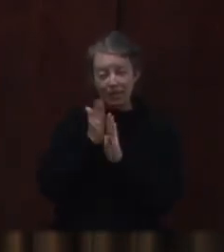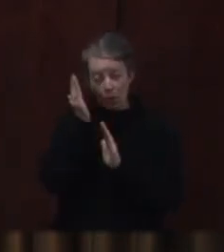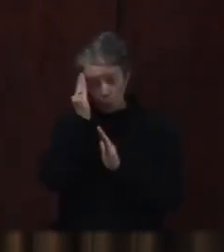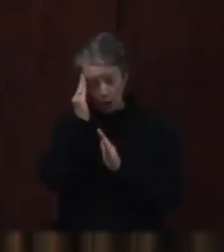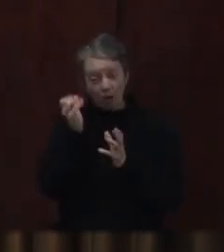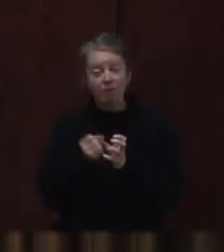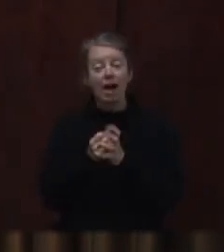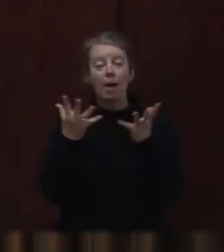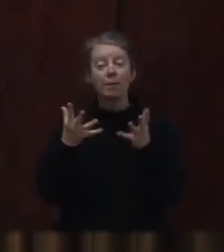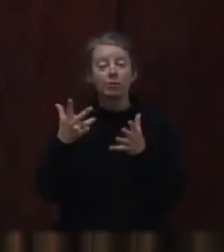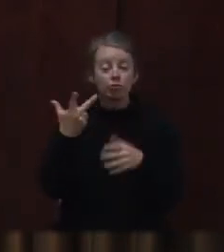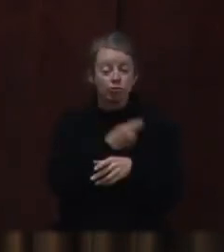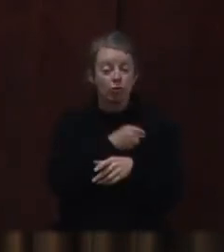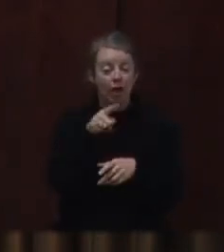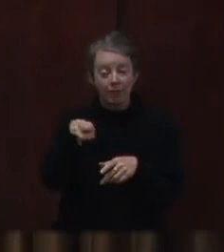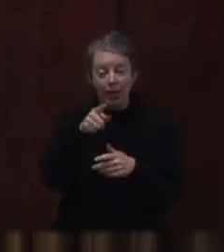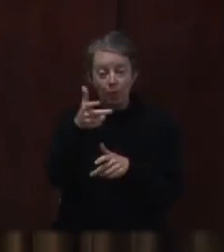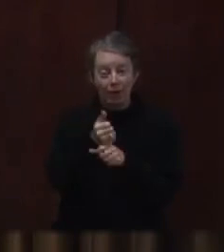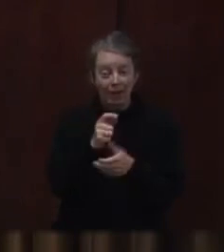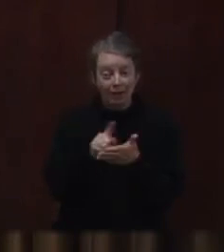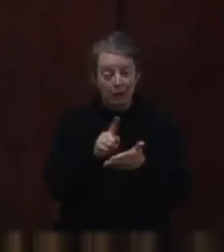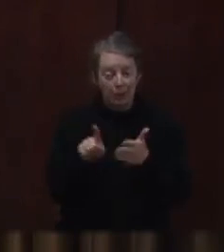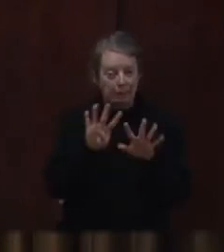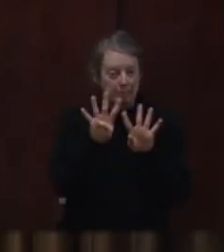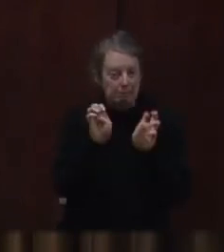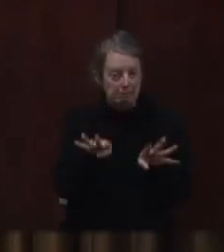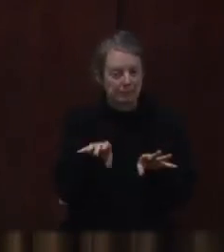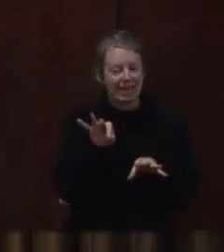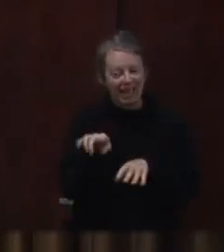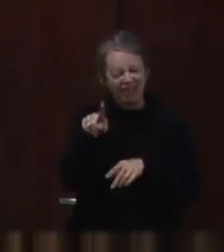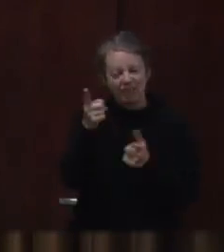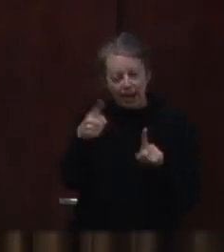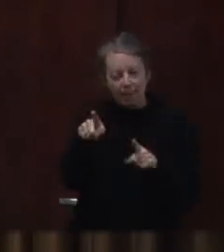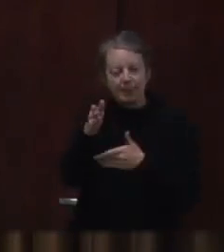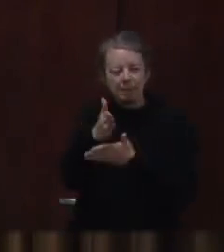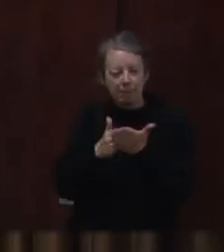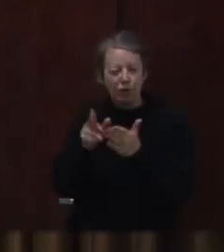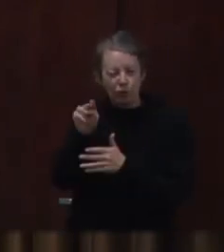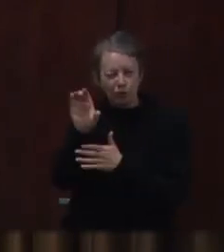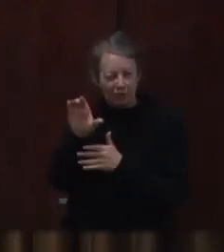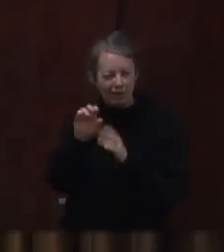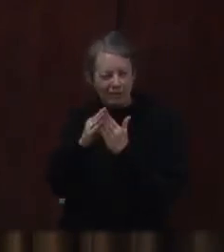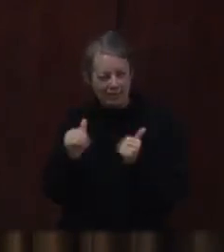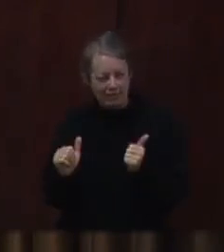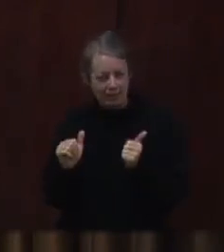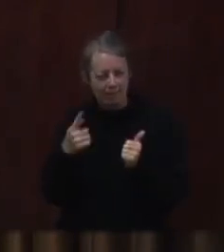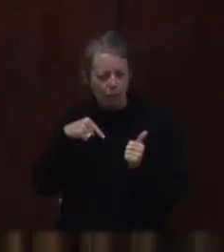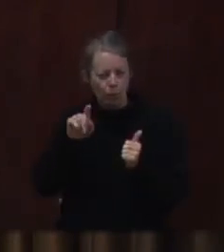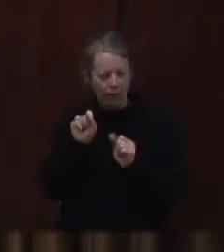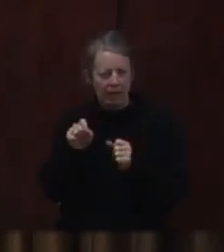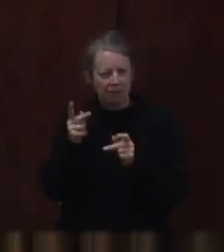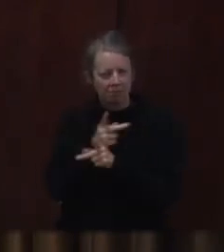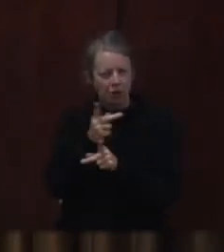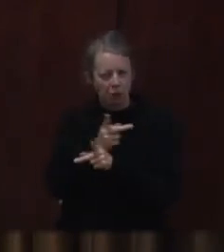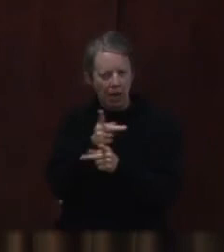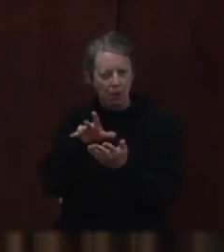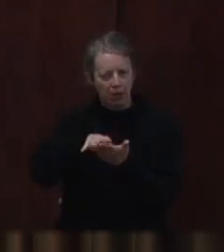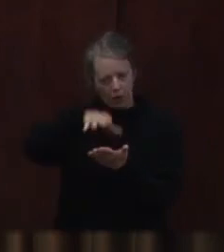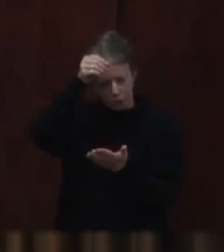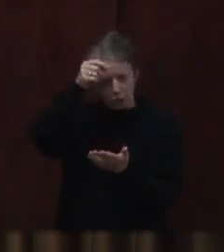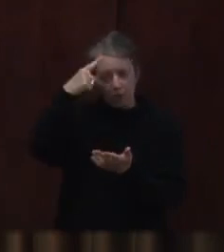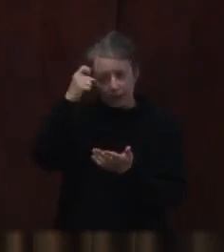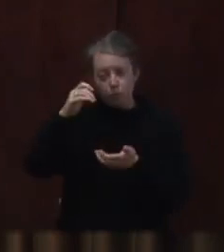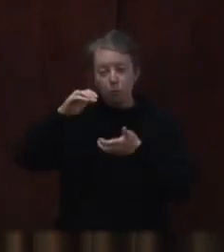each week. If they're part of the North Carolina system, we can typically find out because we're a part of the collaborative